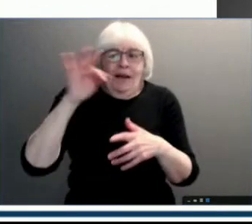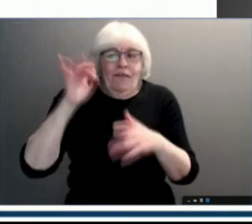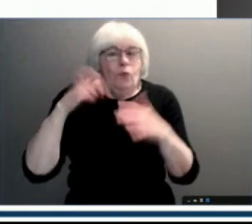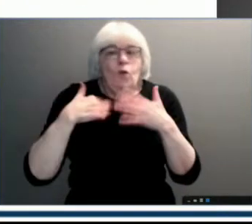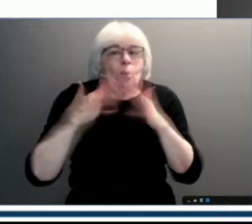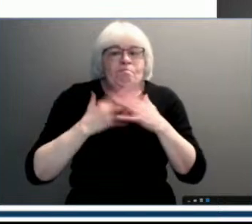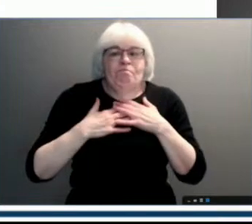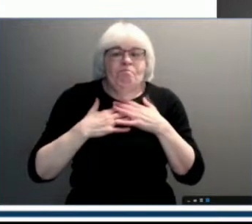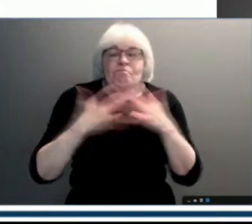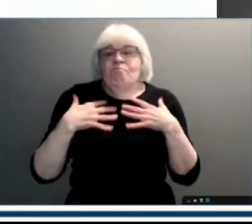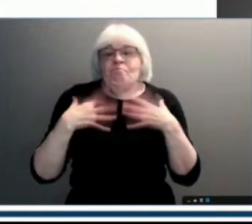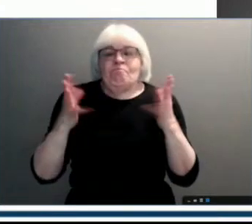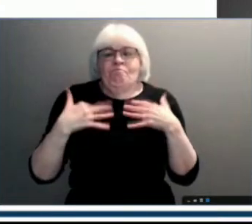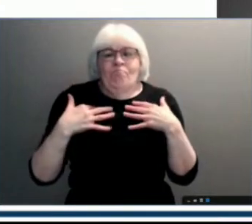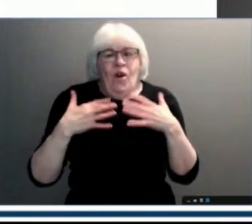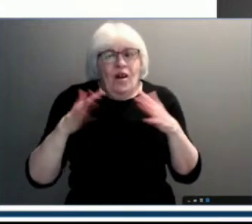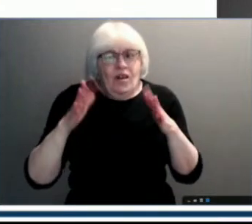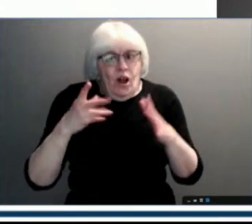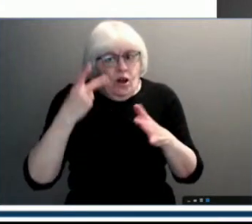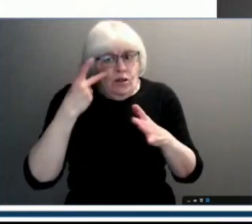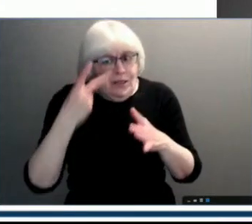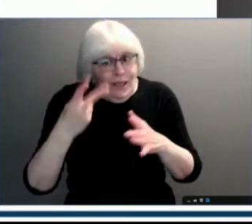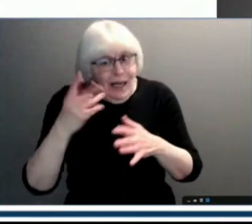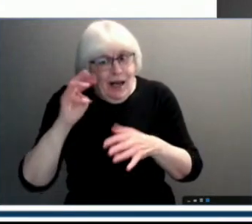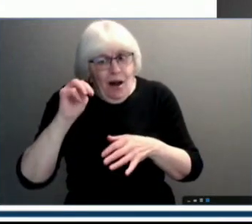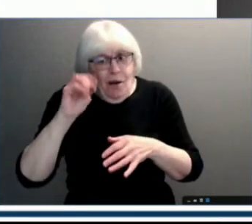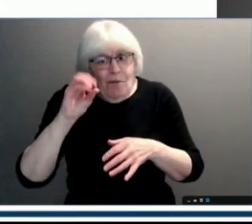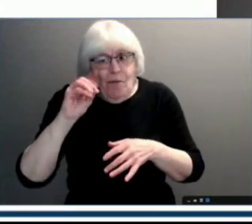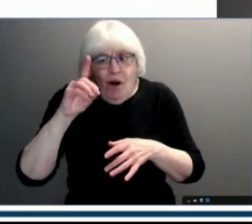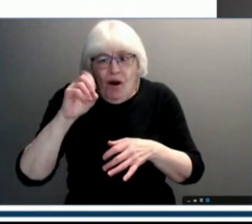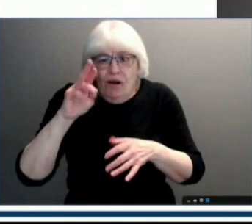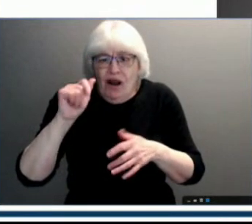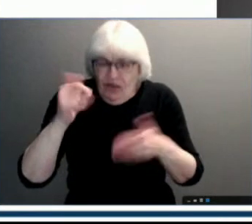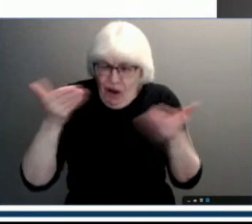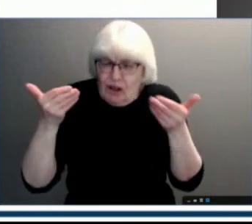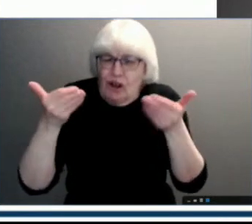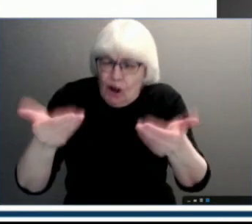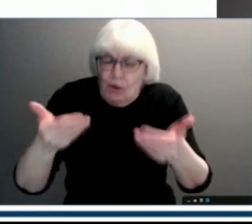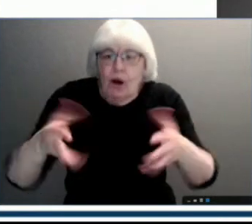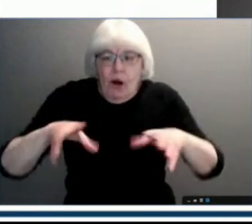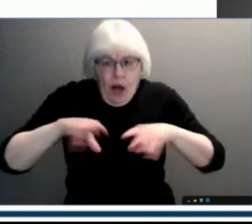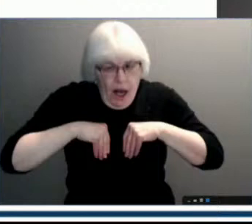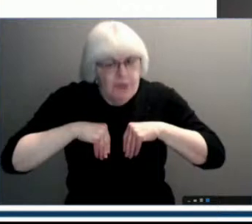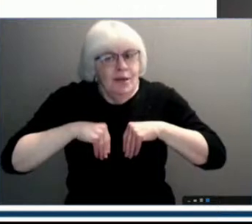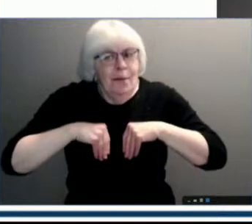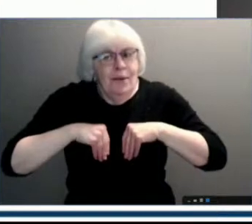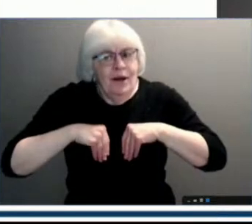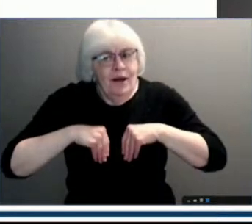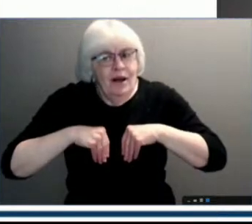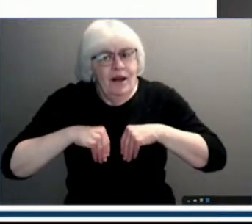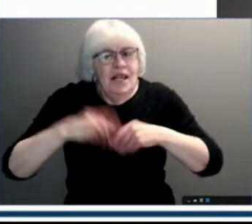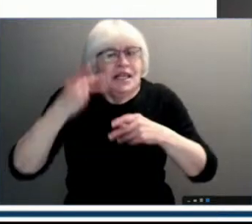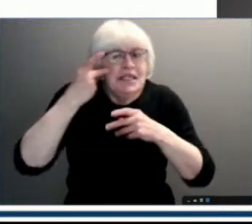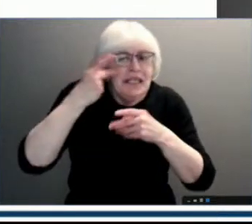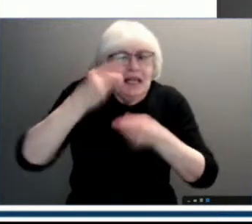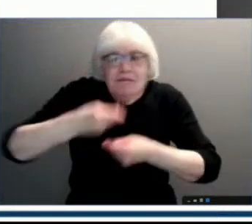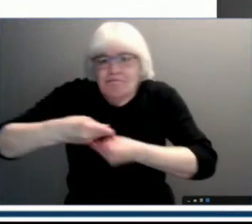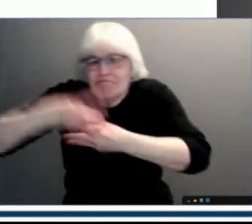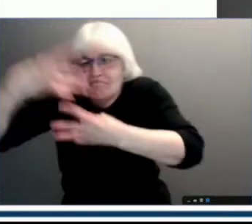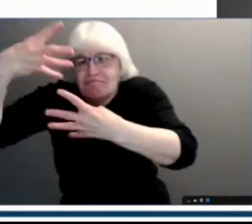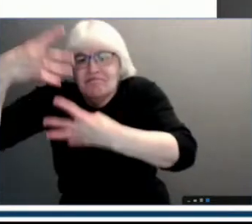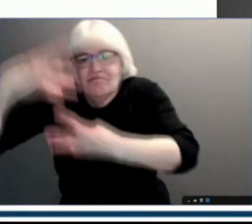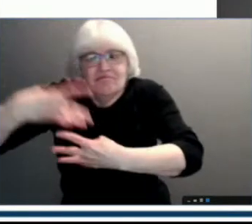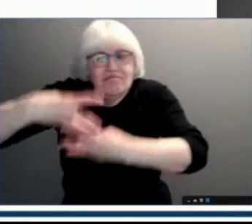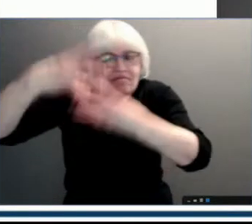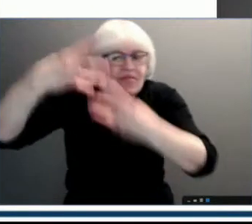And be patient. If you don't see an appointment in a clinic near you, check back often. We're, as the Premier said, we're aggressively working to open